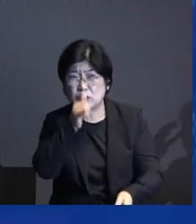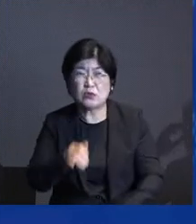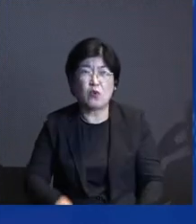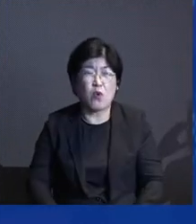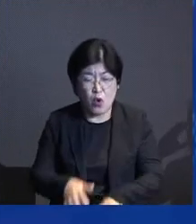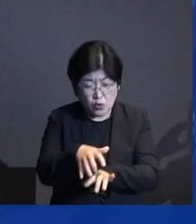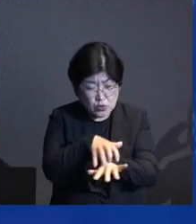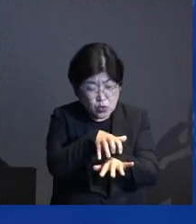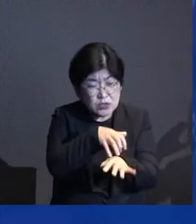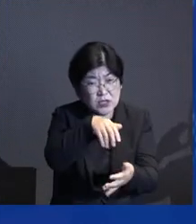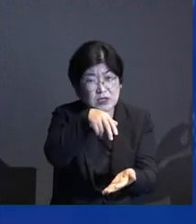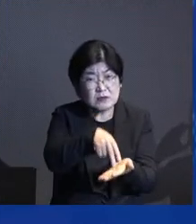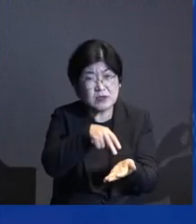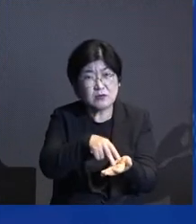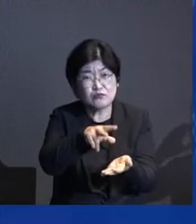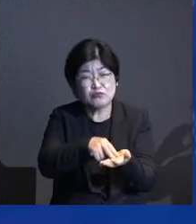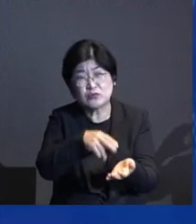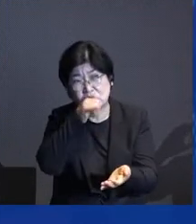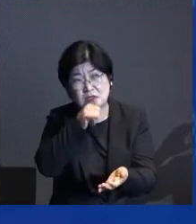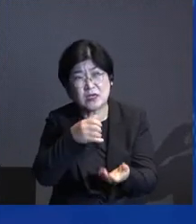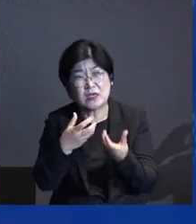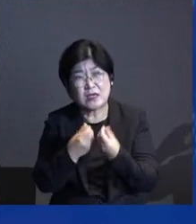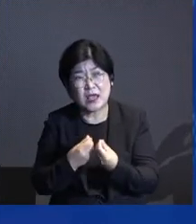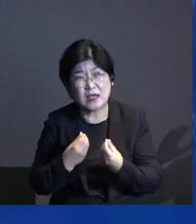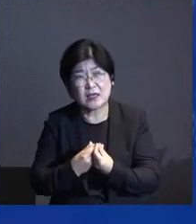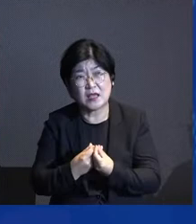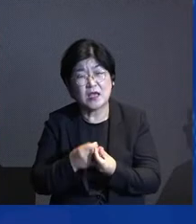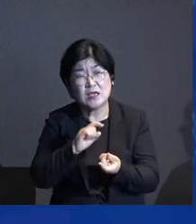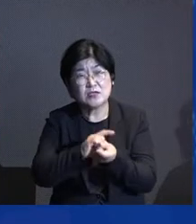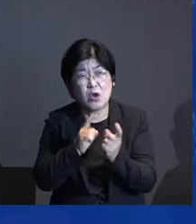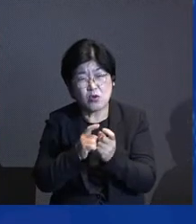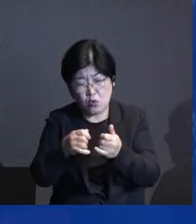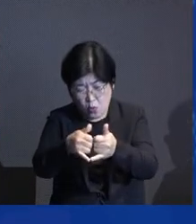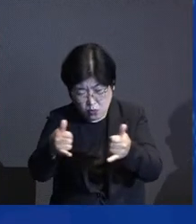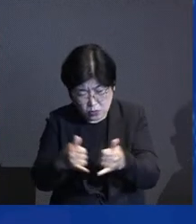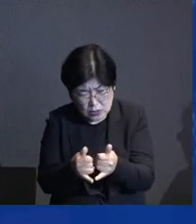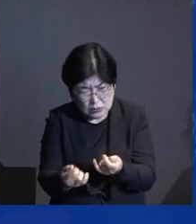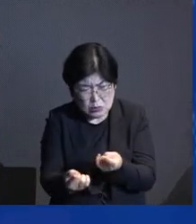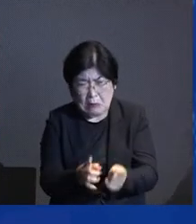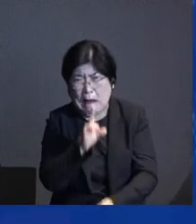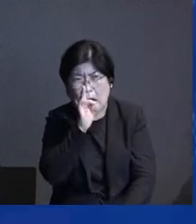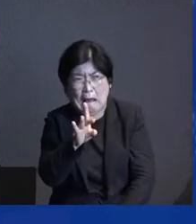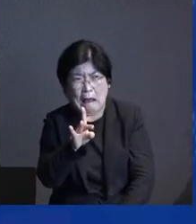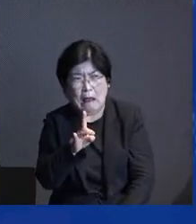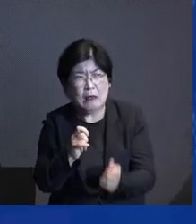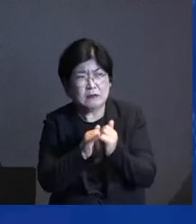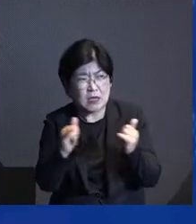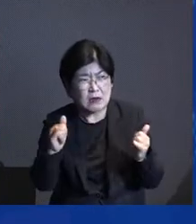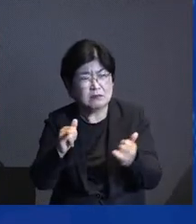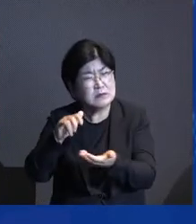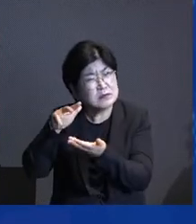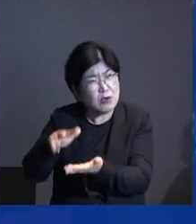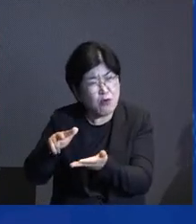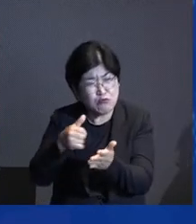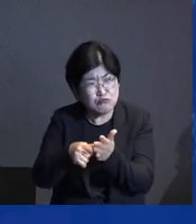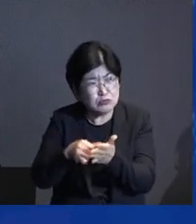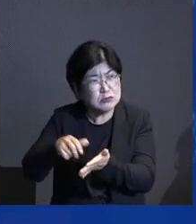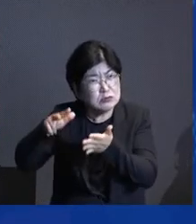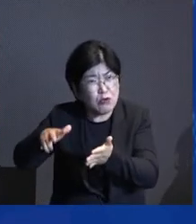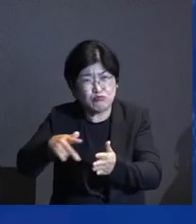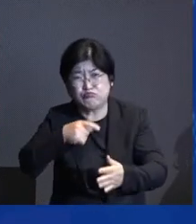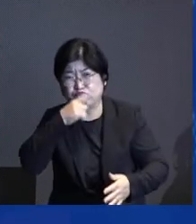of coordination between communities, shortages of human and material resources, insufficient funding, administrative